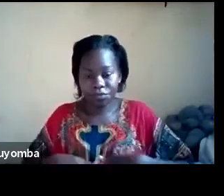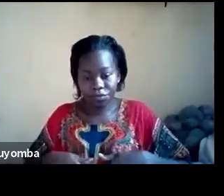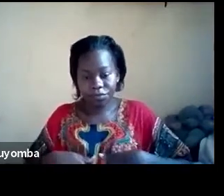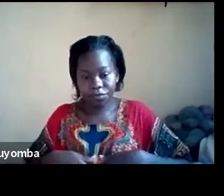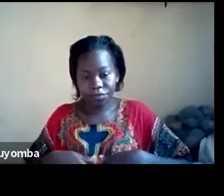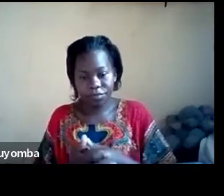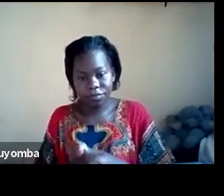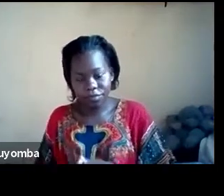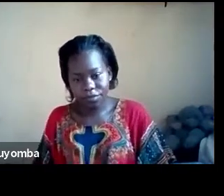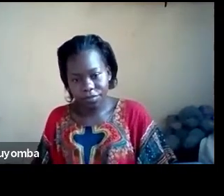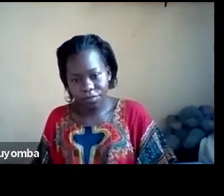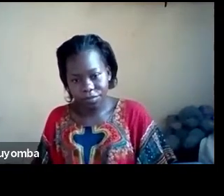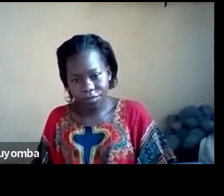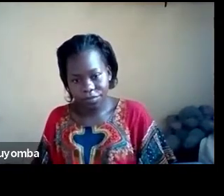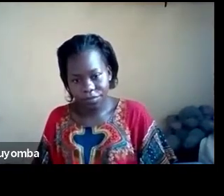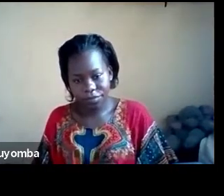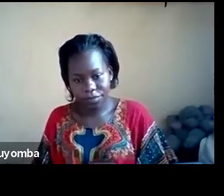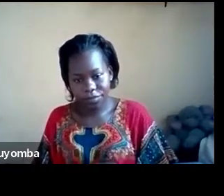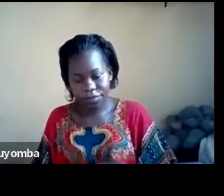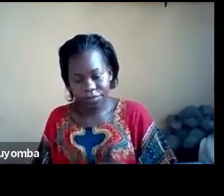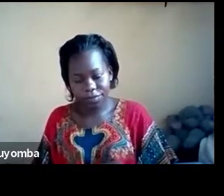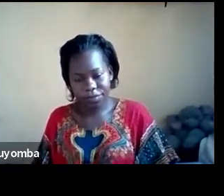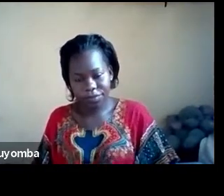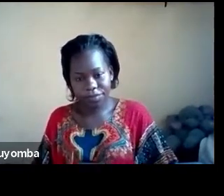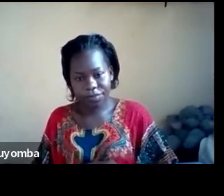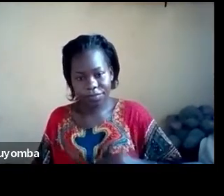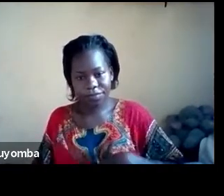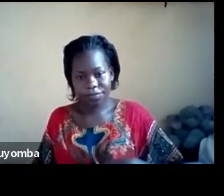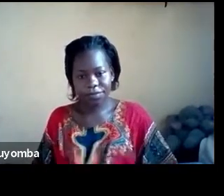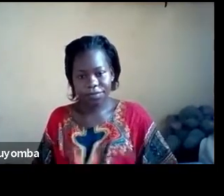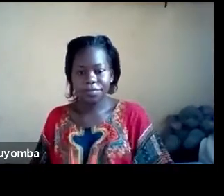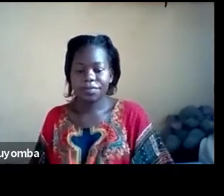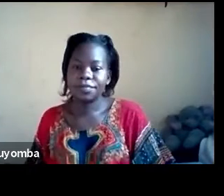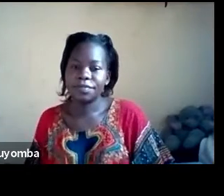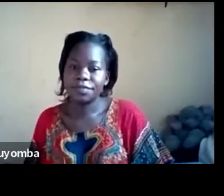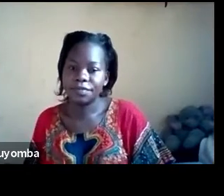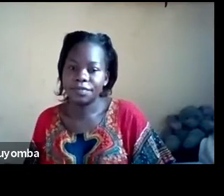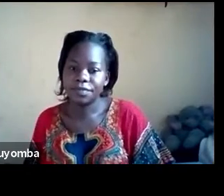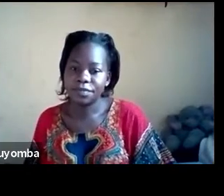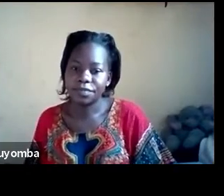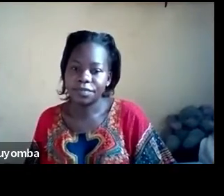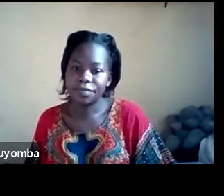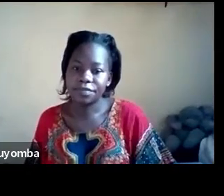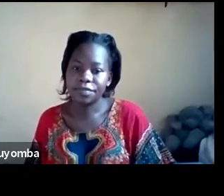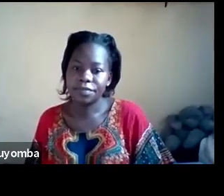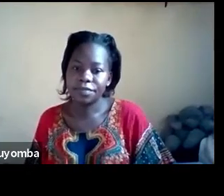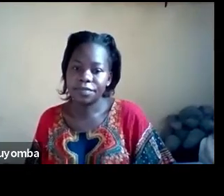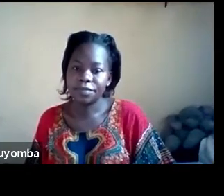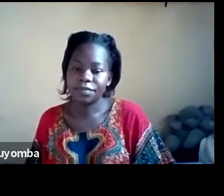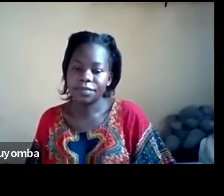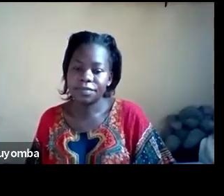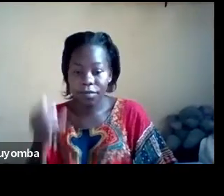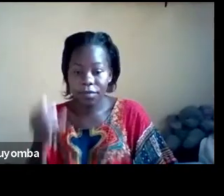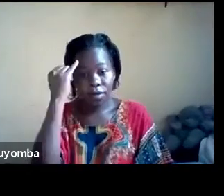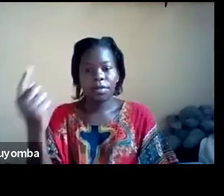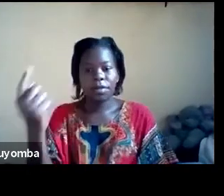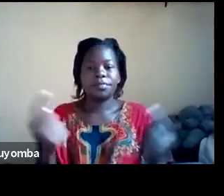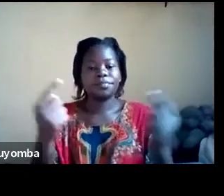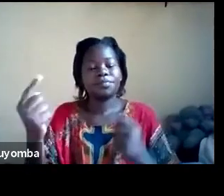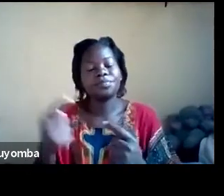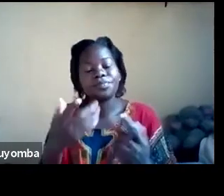Stanbic Business Incubator is also partnering. So is NACE with the Ideathon, and some of these ideas that will come through will probably end up in